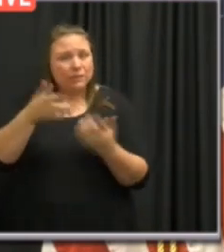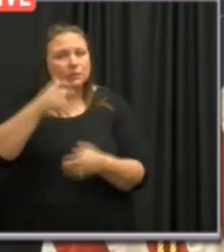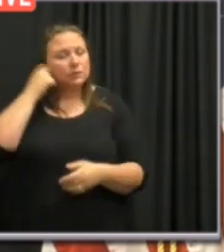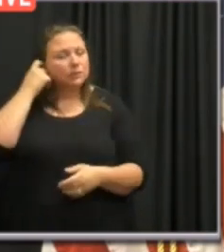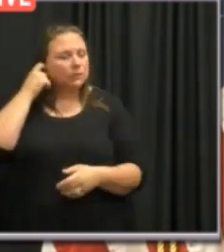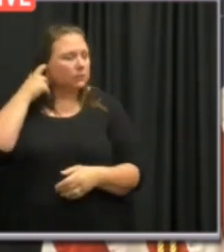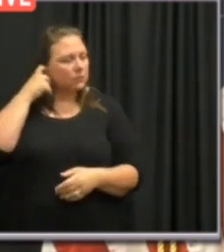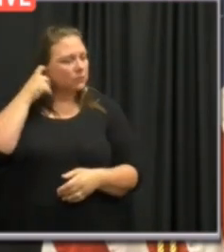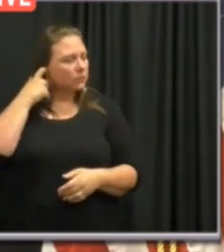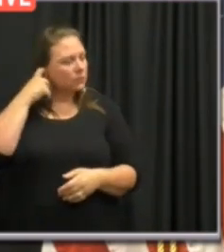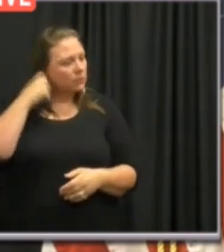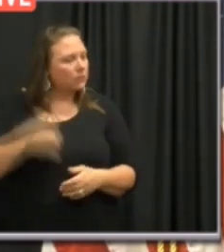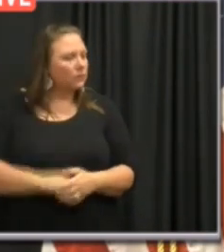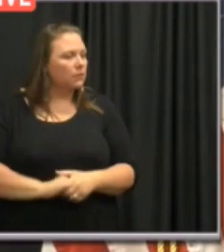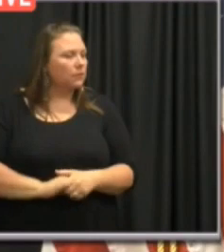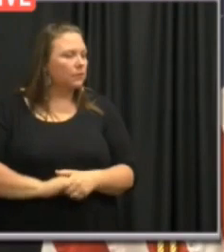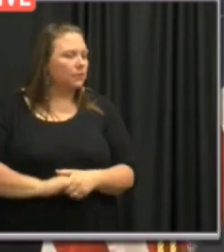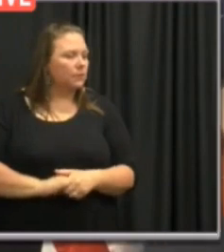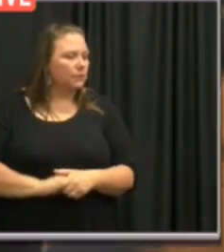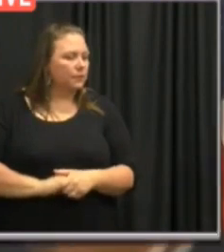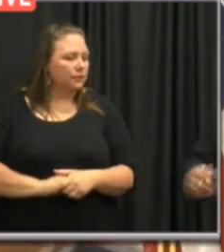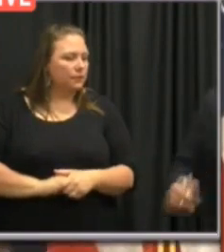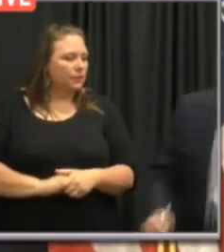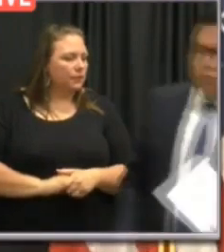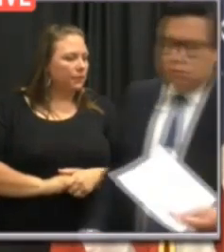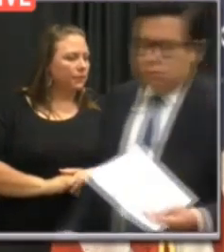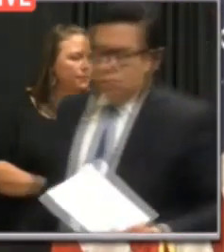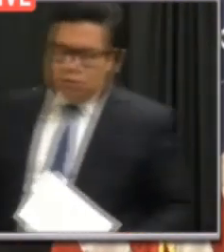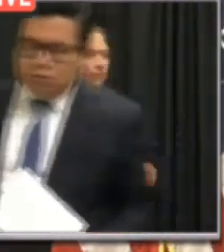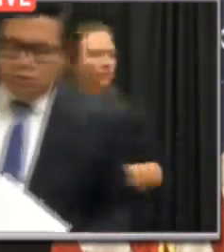Thank you, Natalie. Dr. Caldwell.